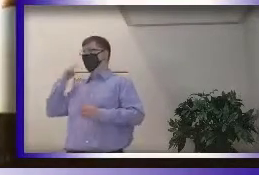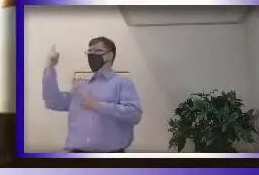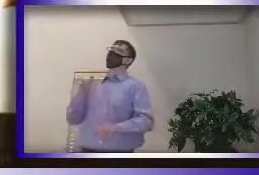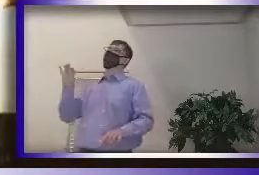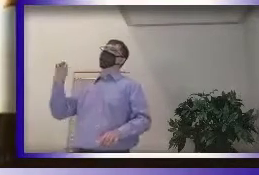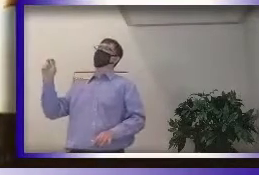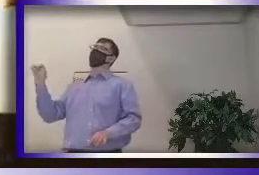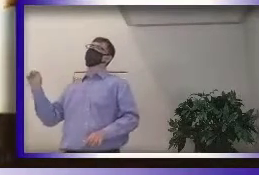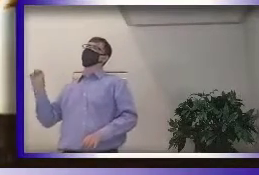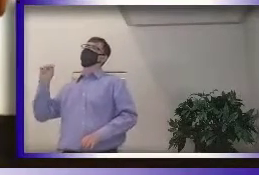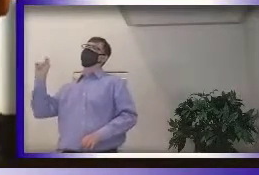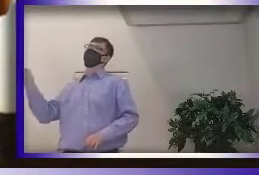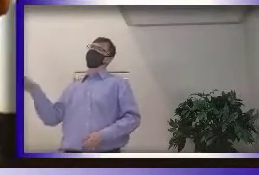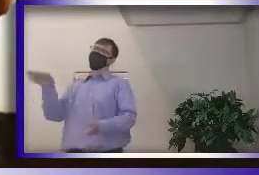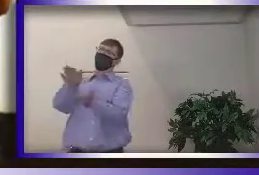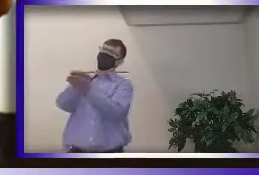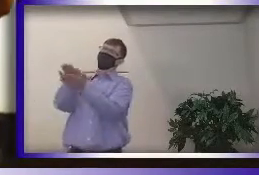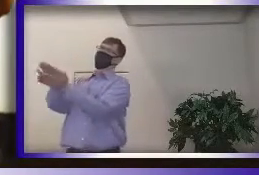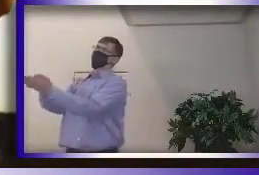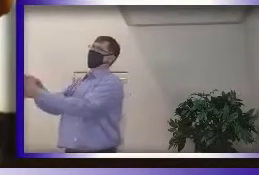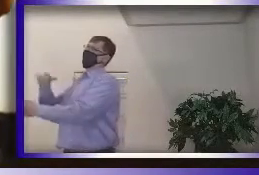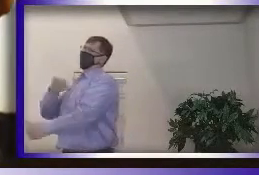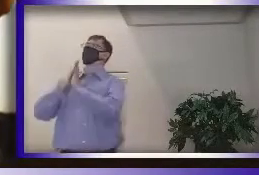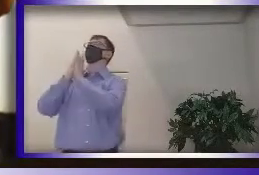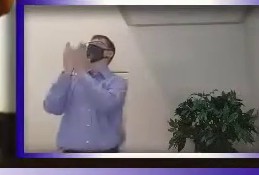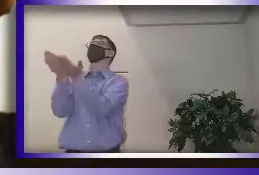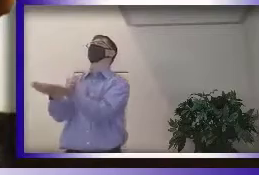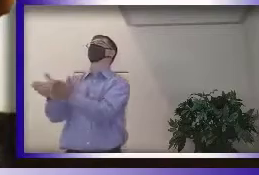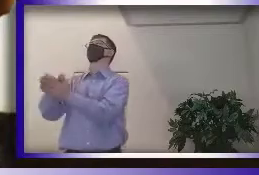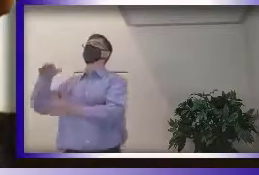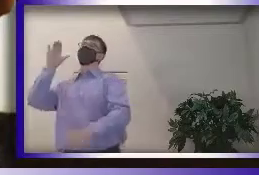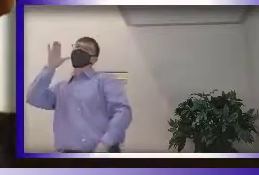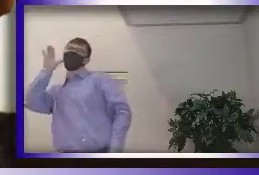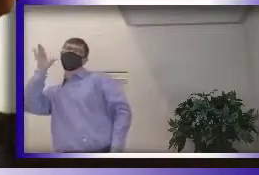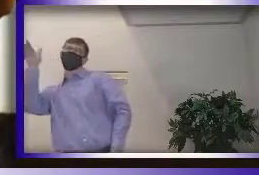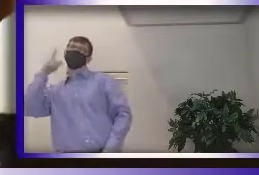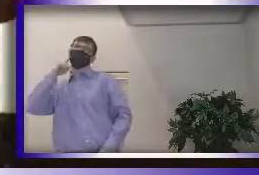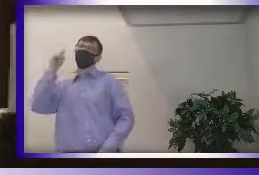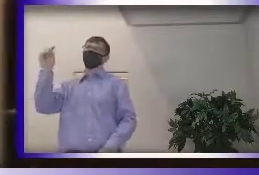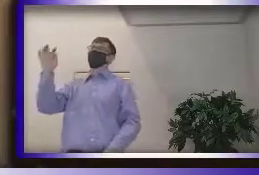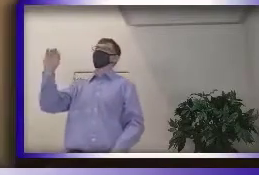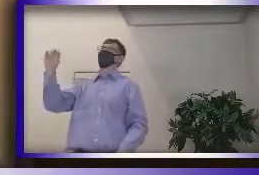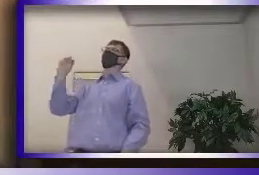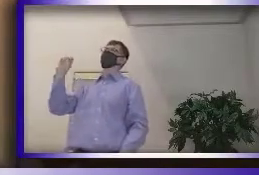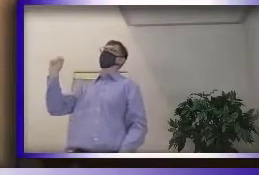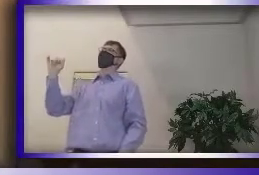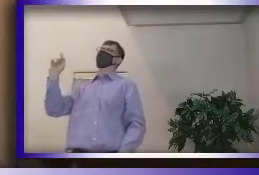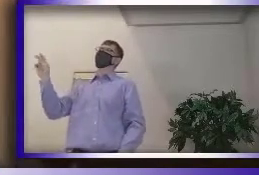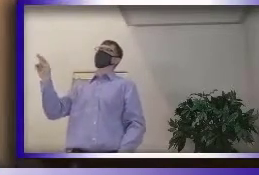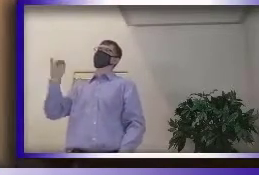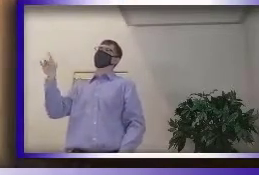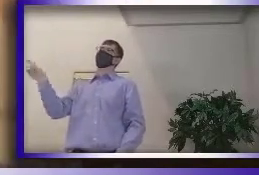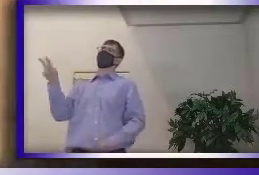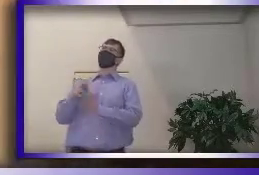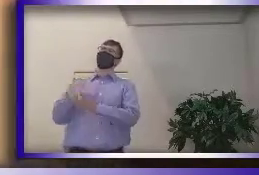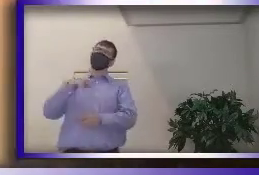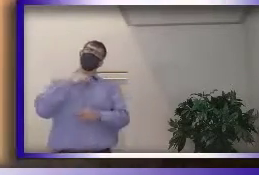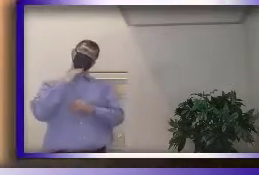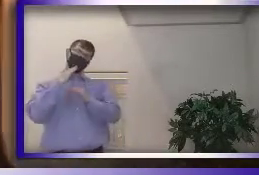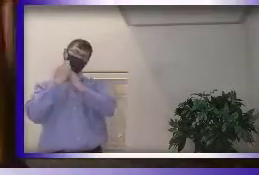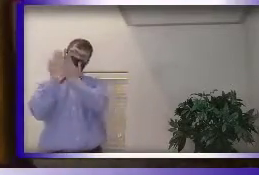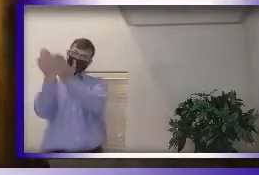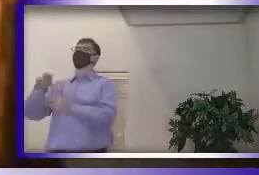The Prophet, which some of you might have read. That was her cousin. She lived with his sister Miriana